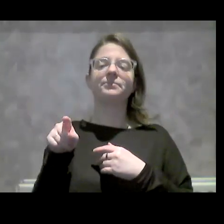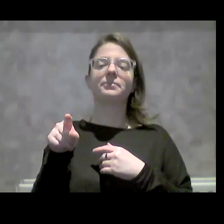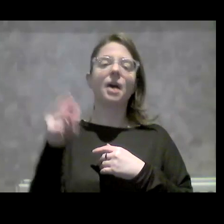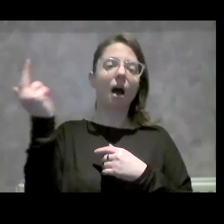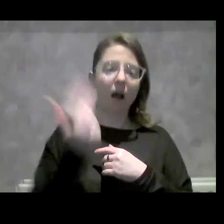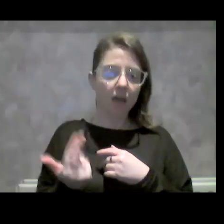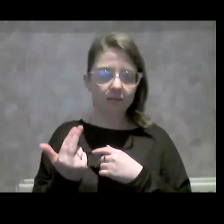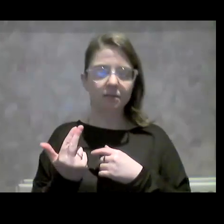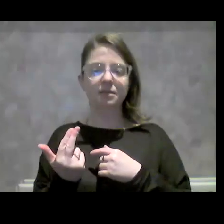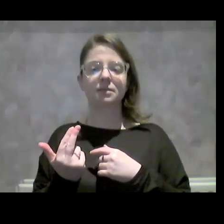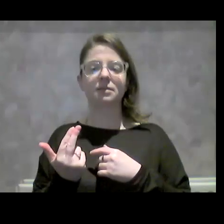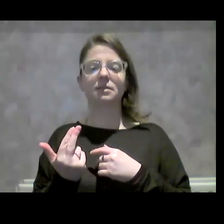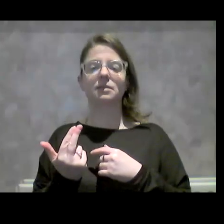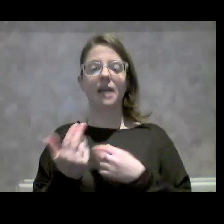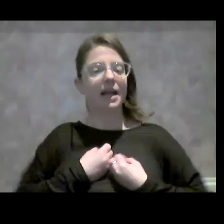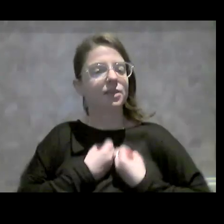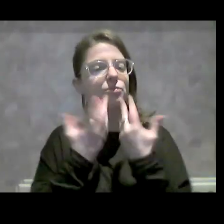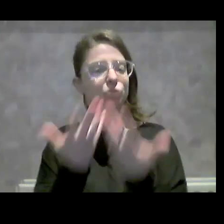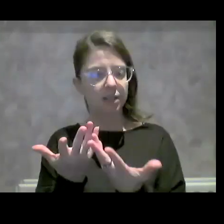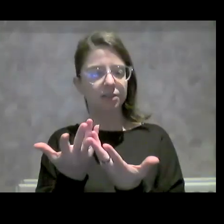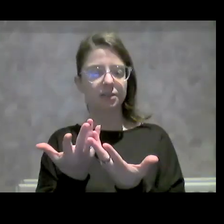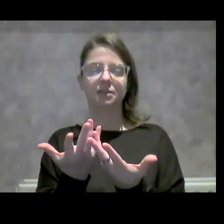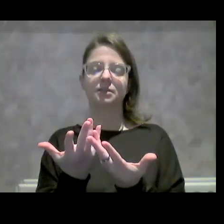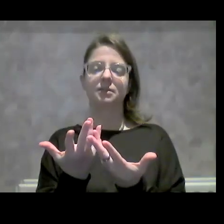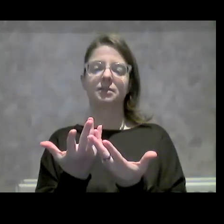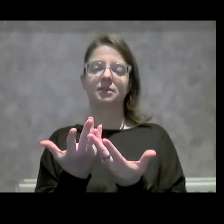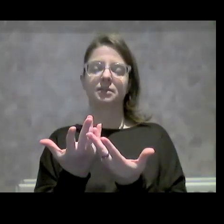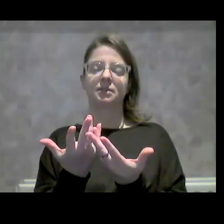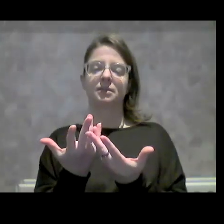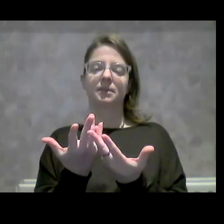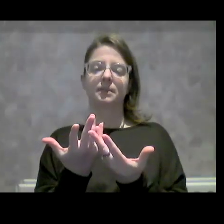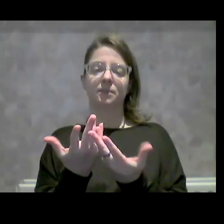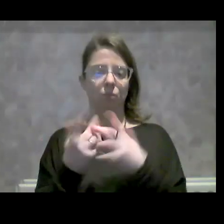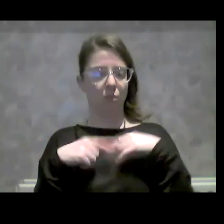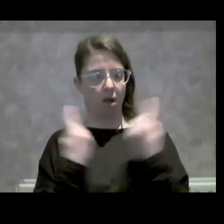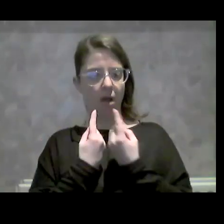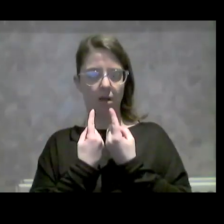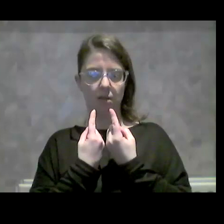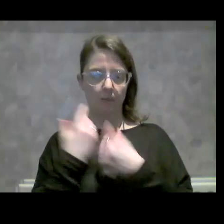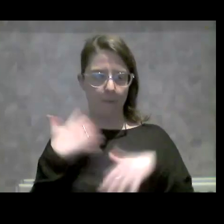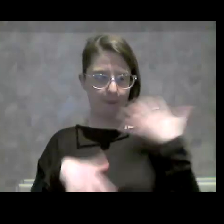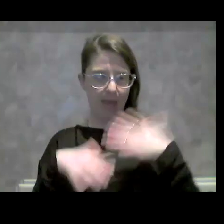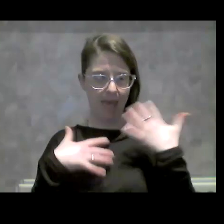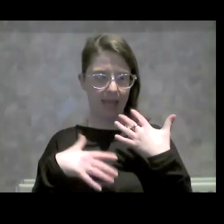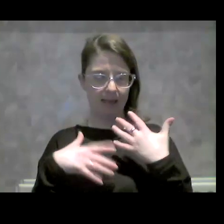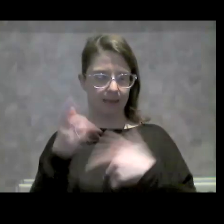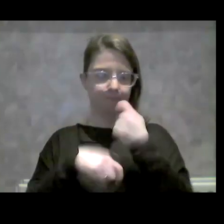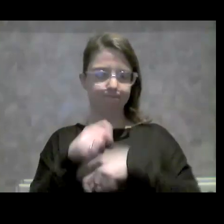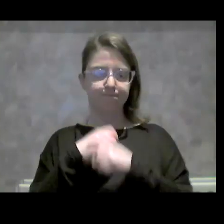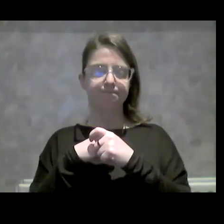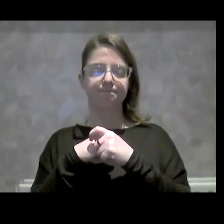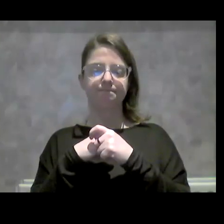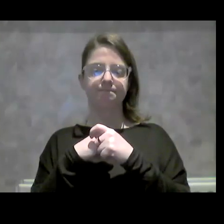art as expression, to us putting our pain into